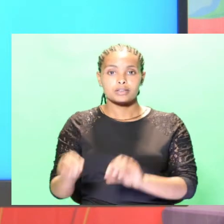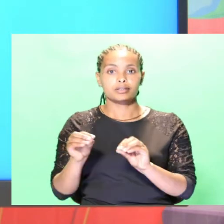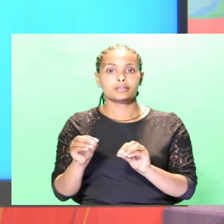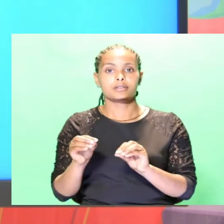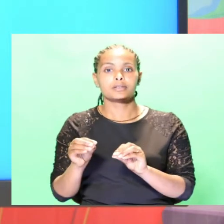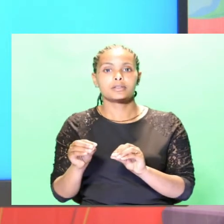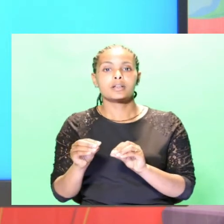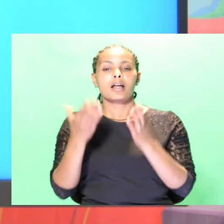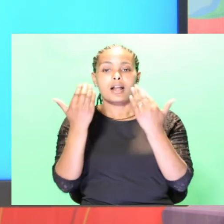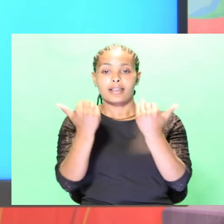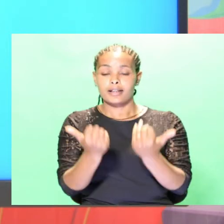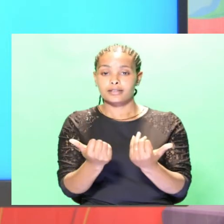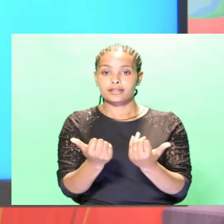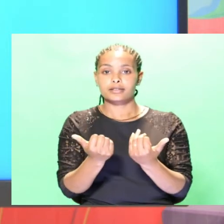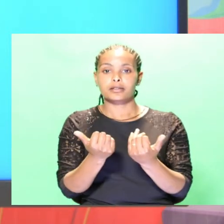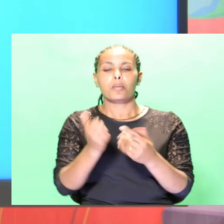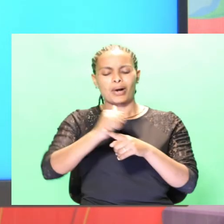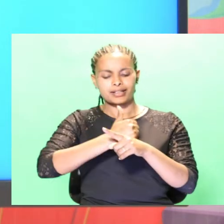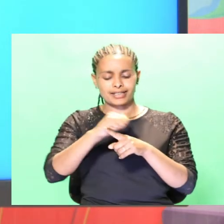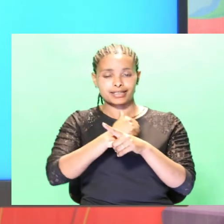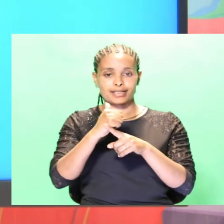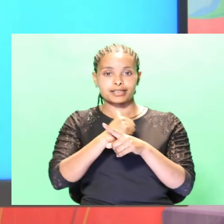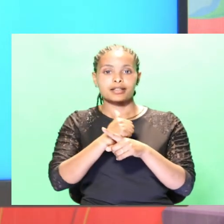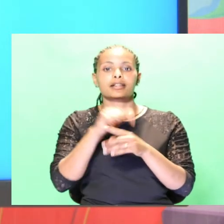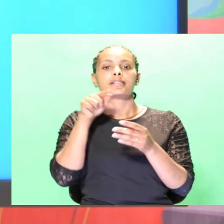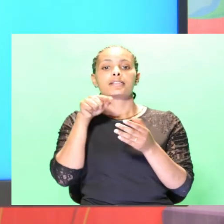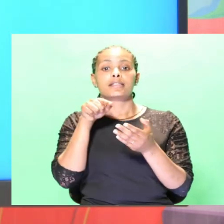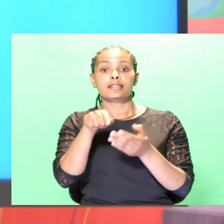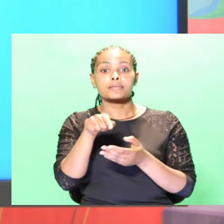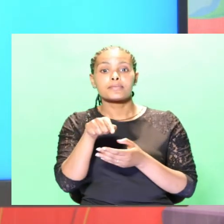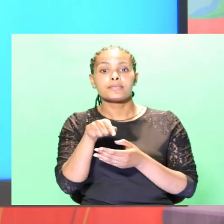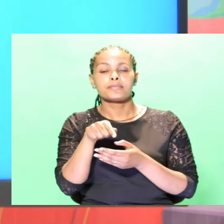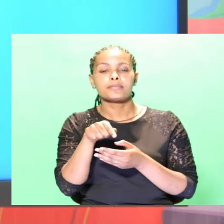Students, let us practice these